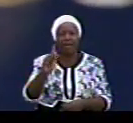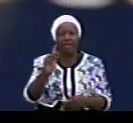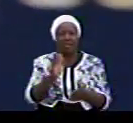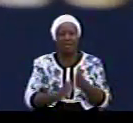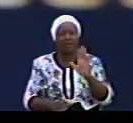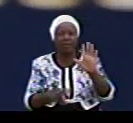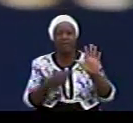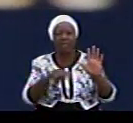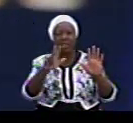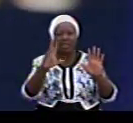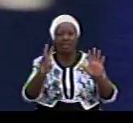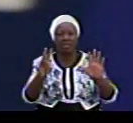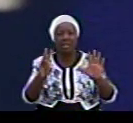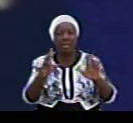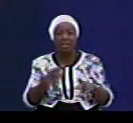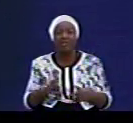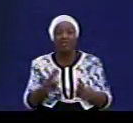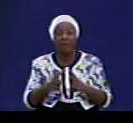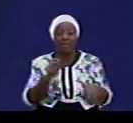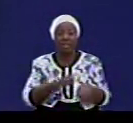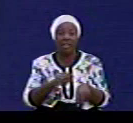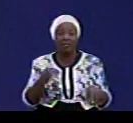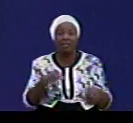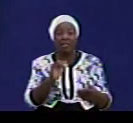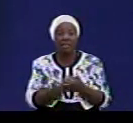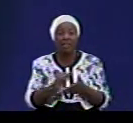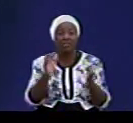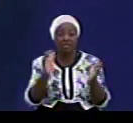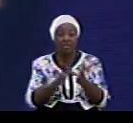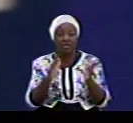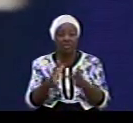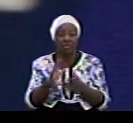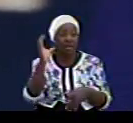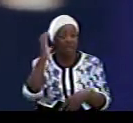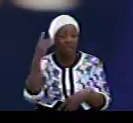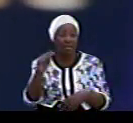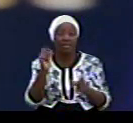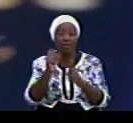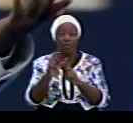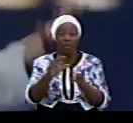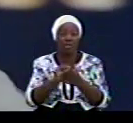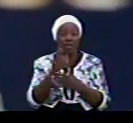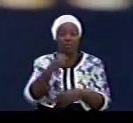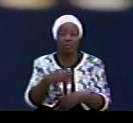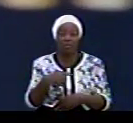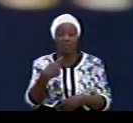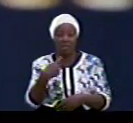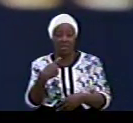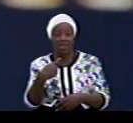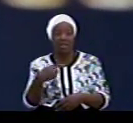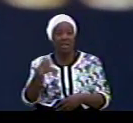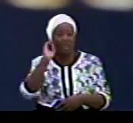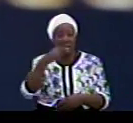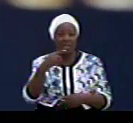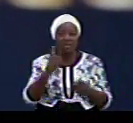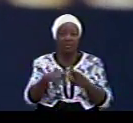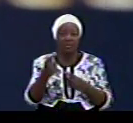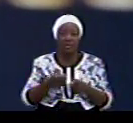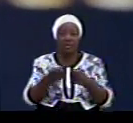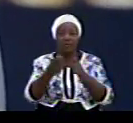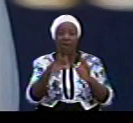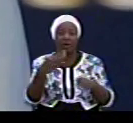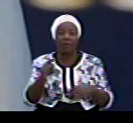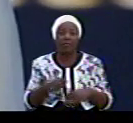as Jesus heard the word that was spoken, he says unto the ruler of the